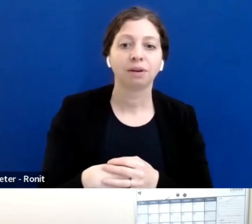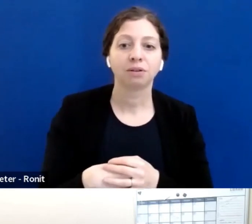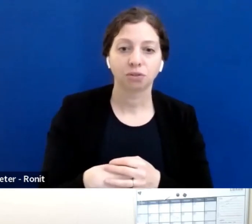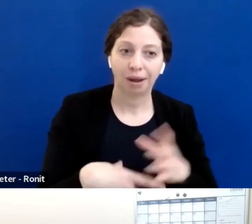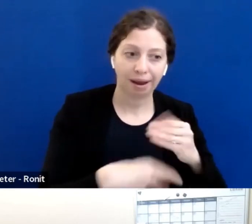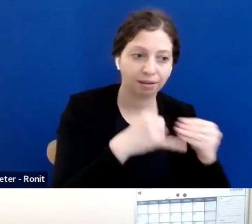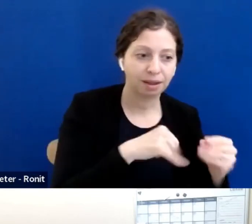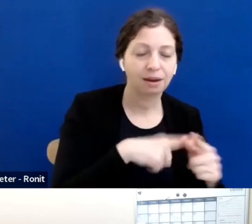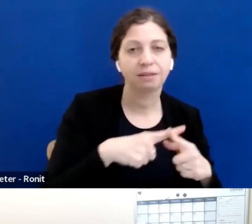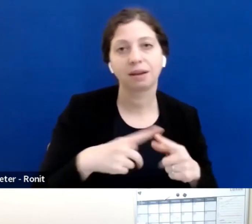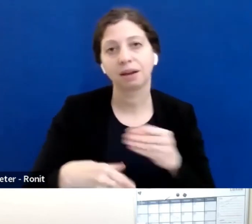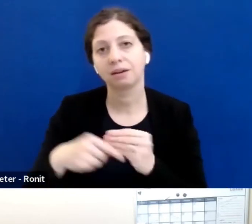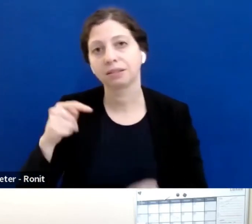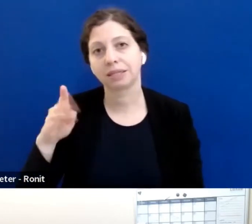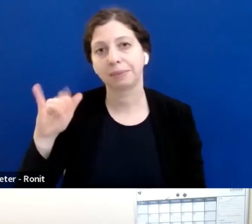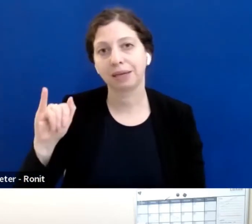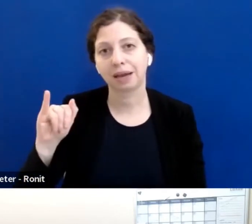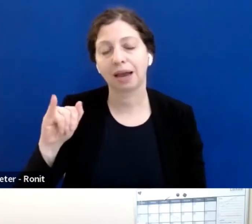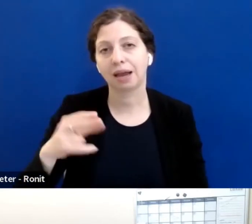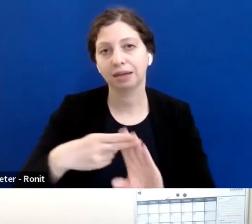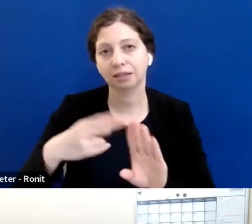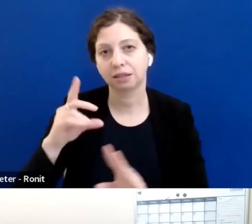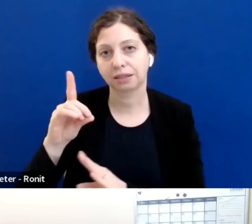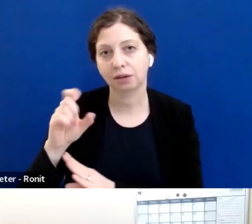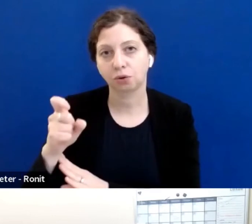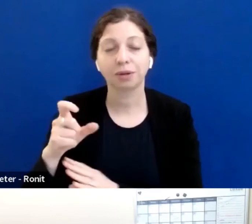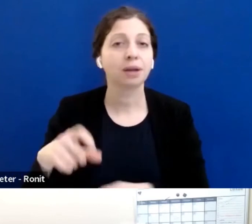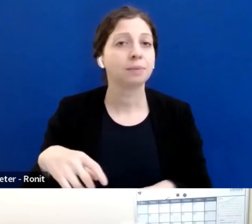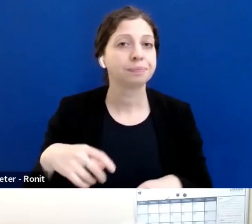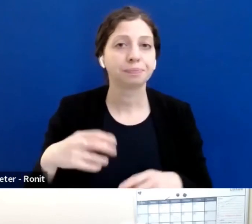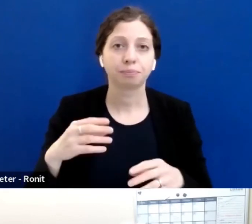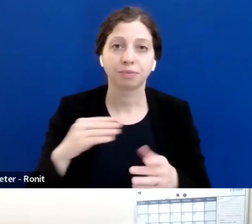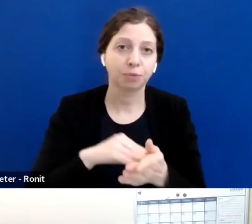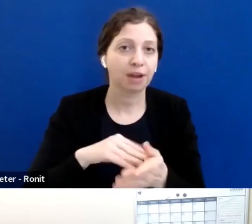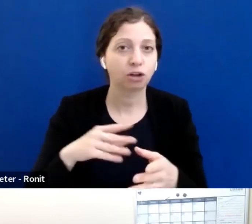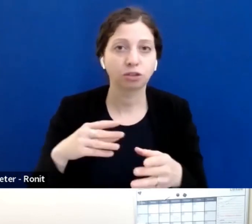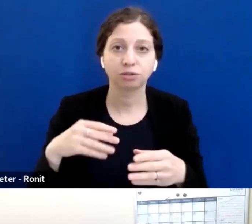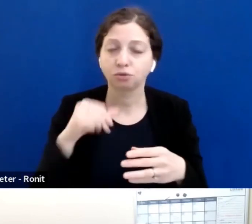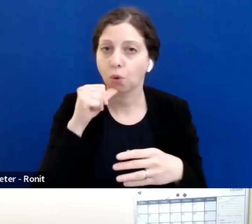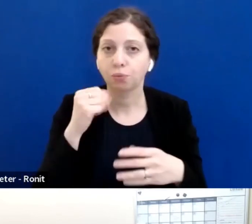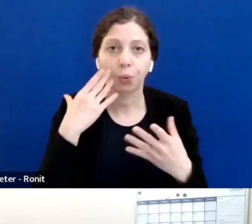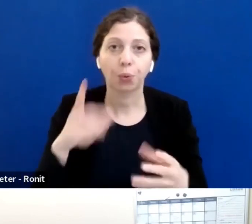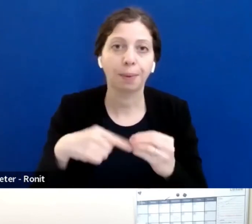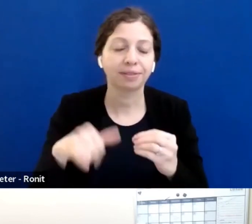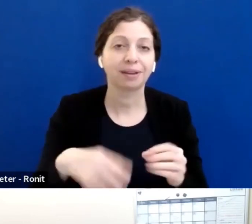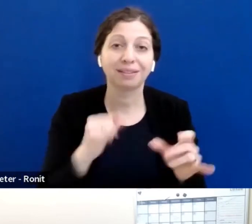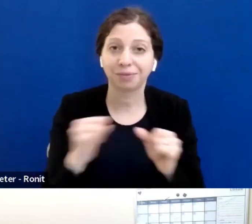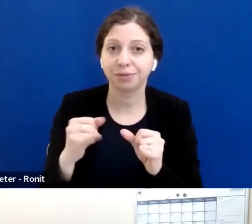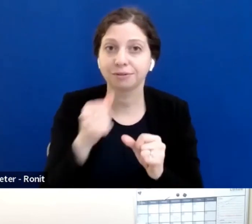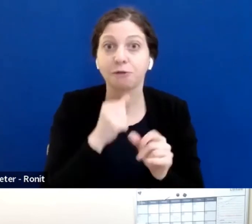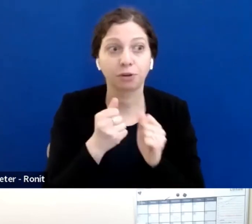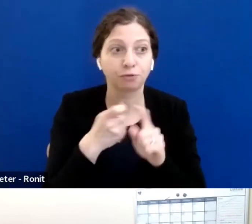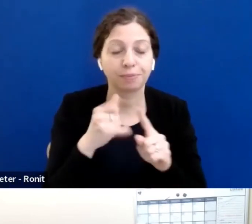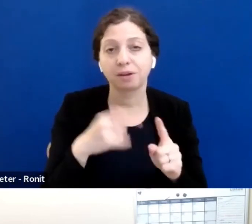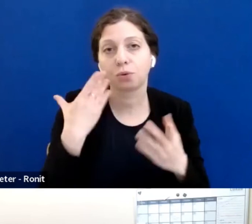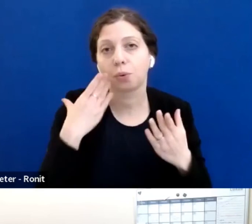a TBI diagnosis, which providers don't know about. The individuals suffering from them don't know about it, and